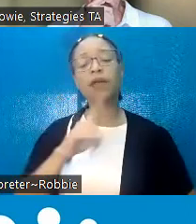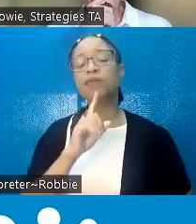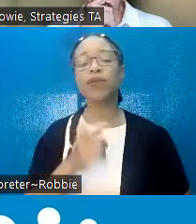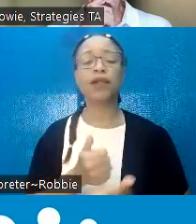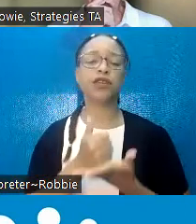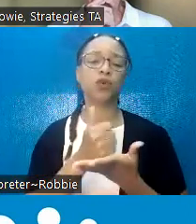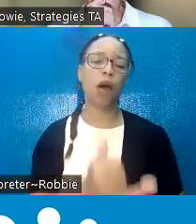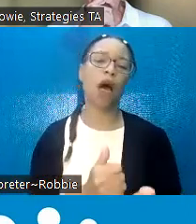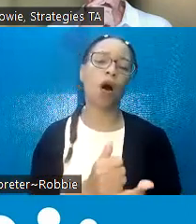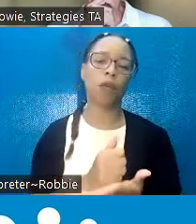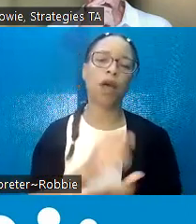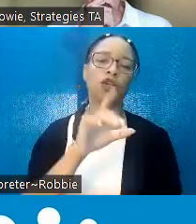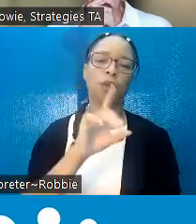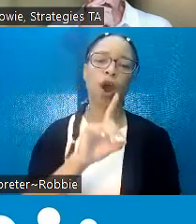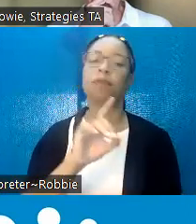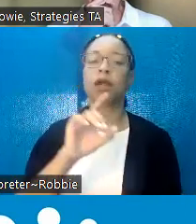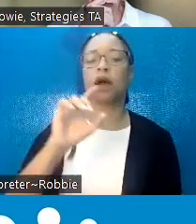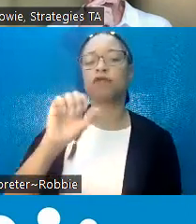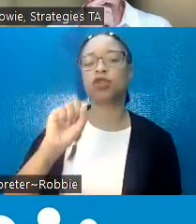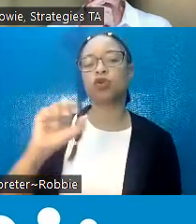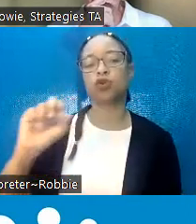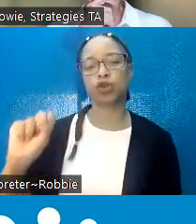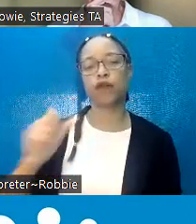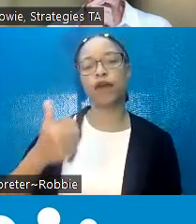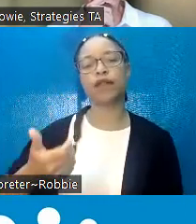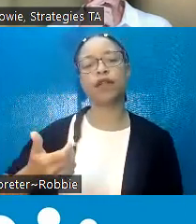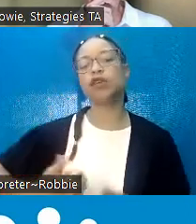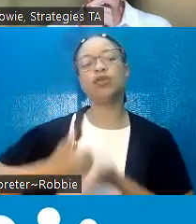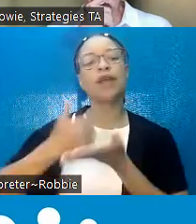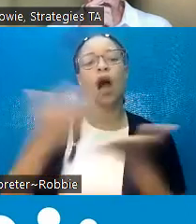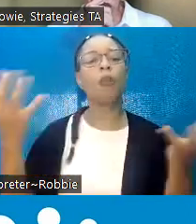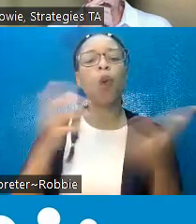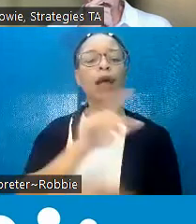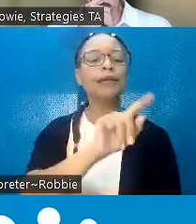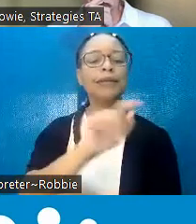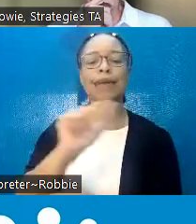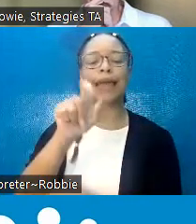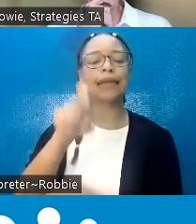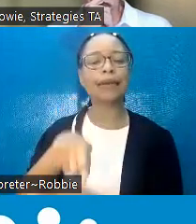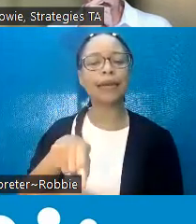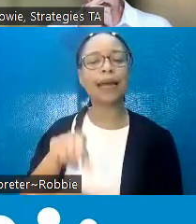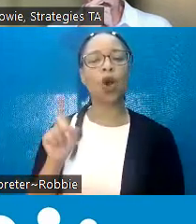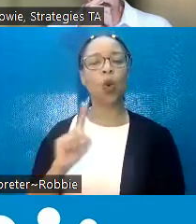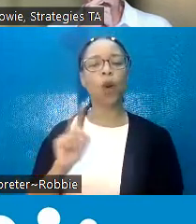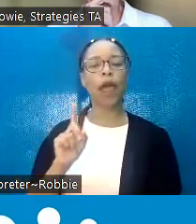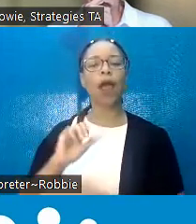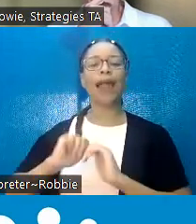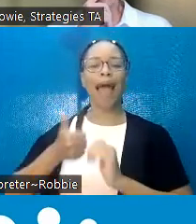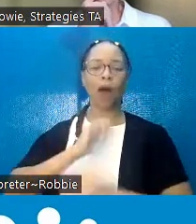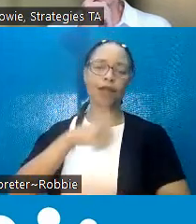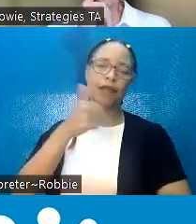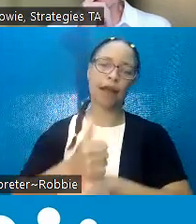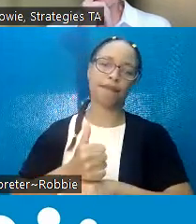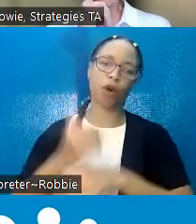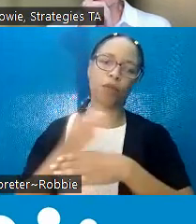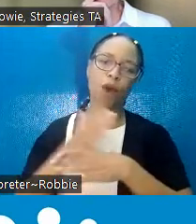Department of Social Services to determine what TA is needed, where, and how to mobilize those TA partners that we